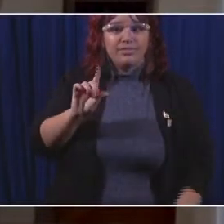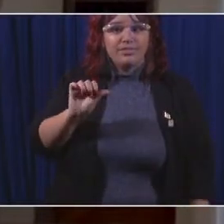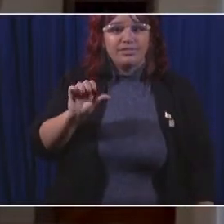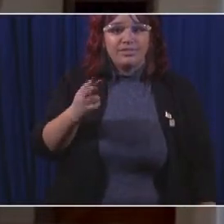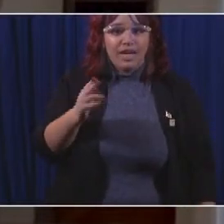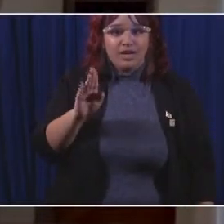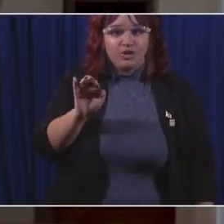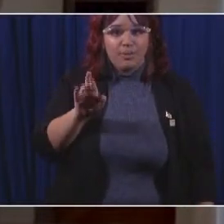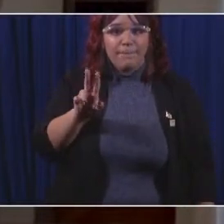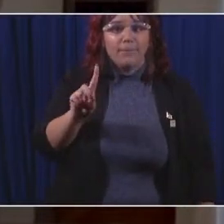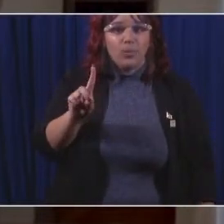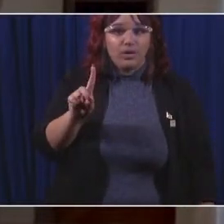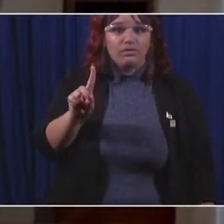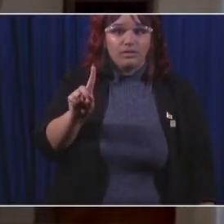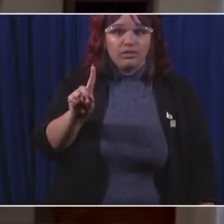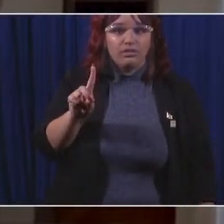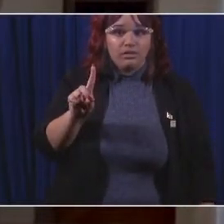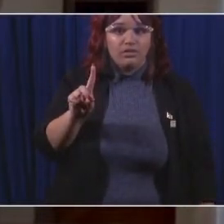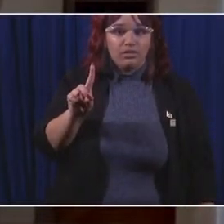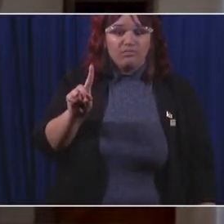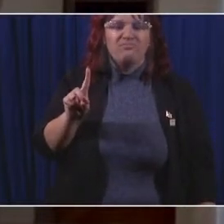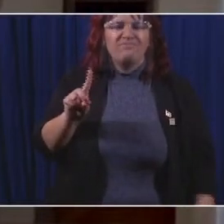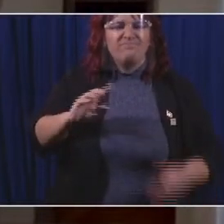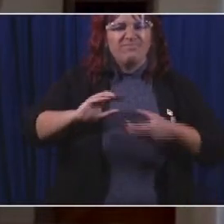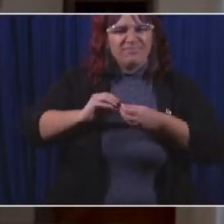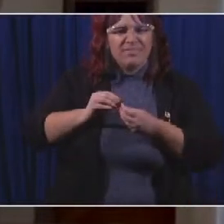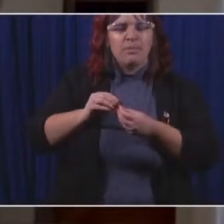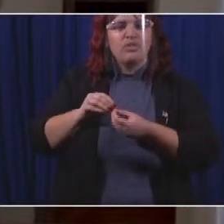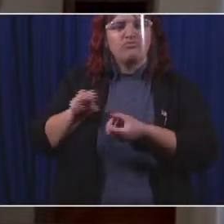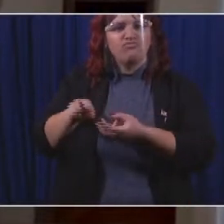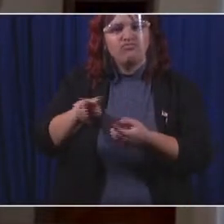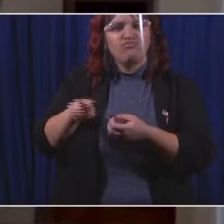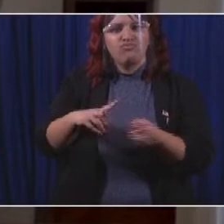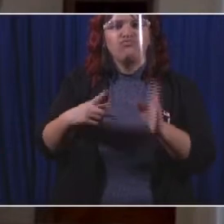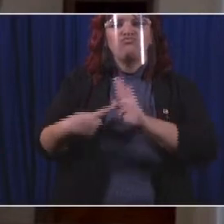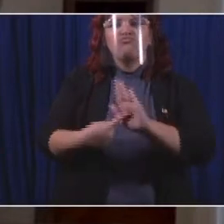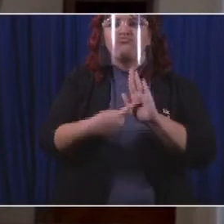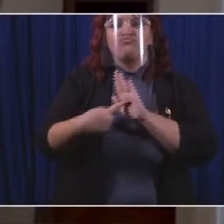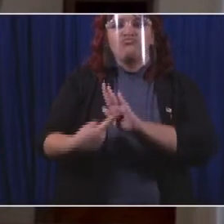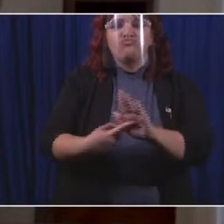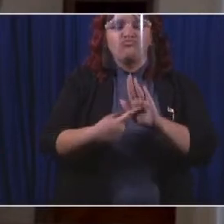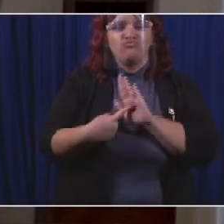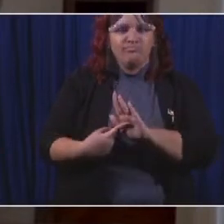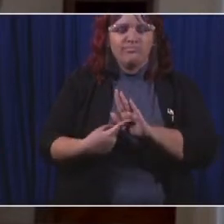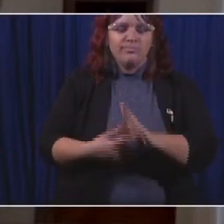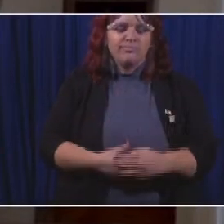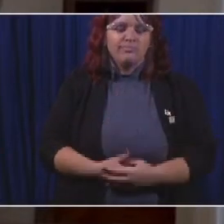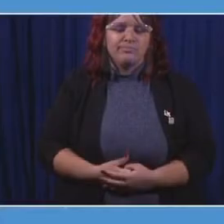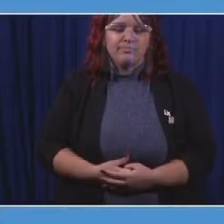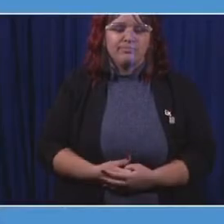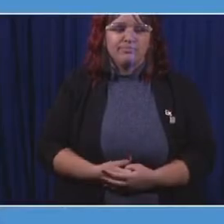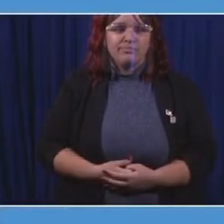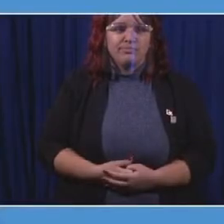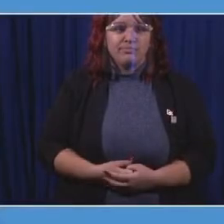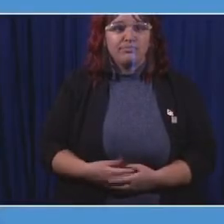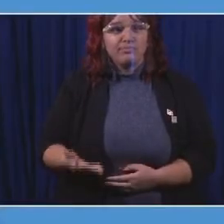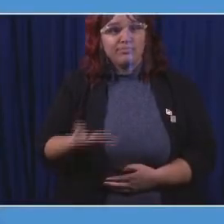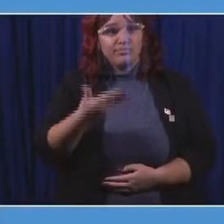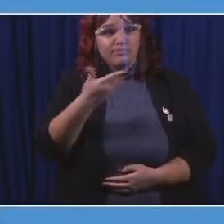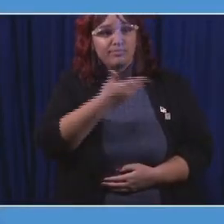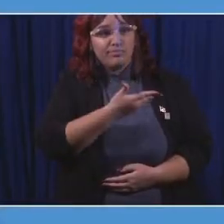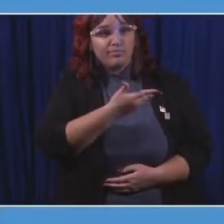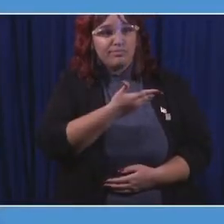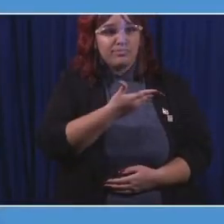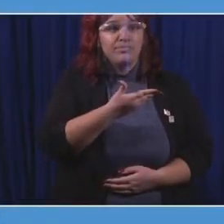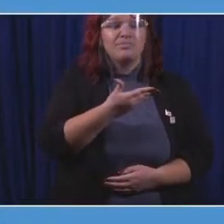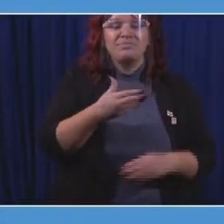the next few days, we will launch this COVID-19 vaccination dashboard. Take a look at this chart. This is